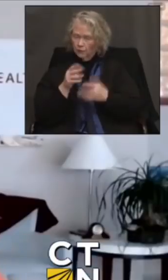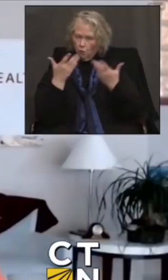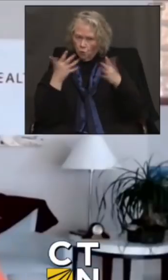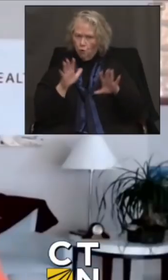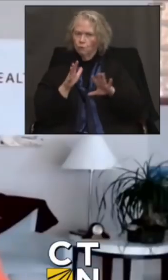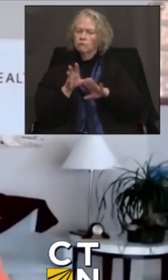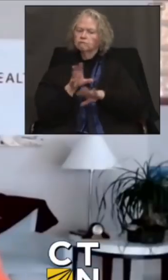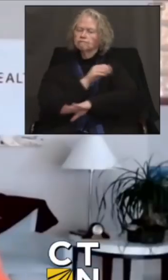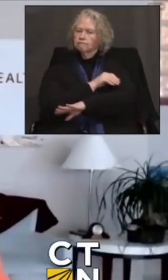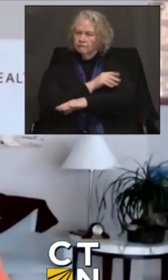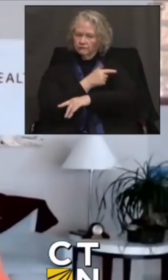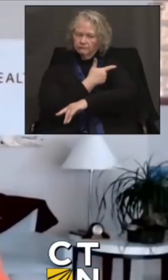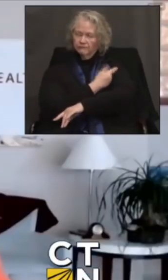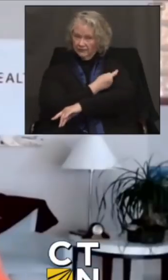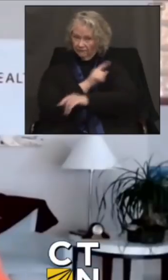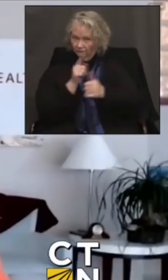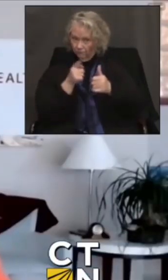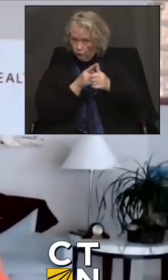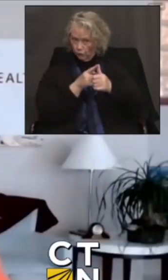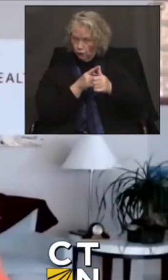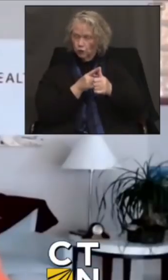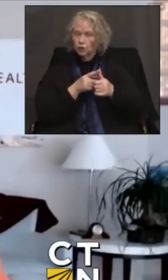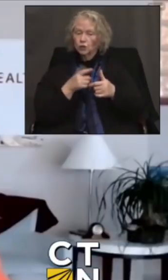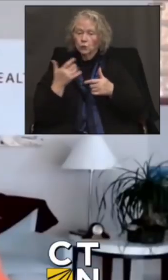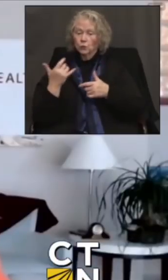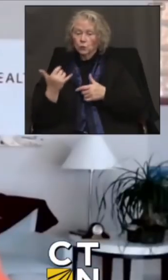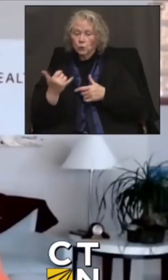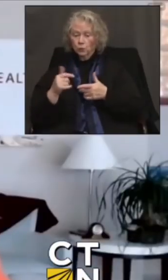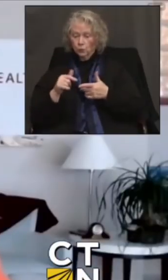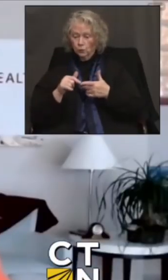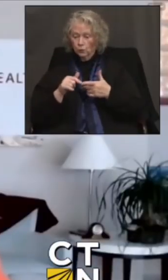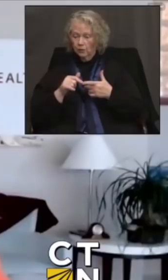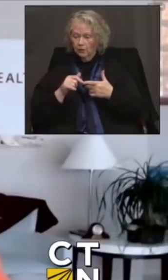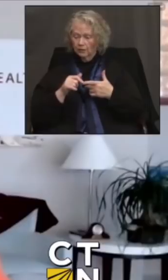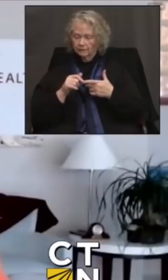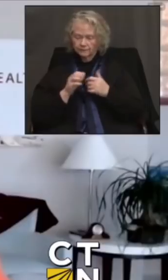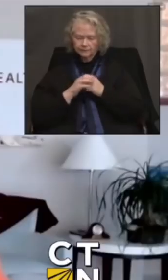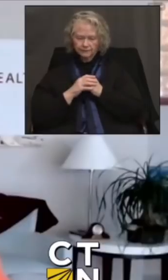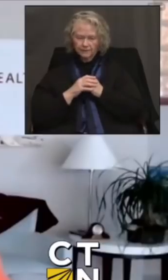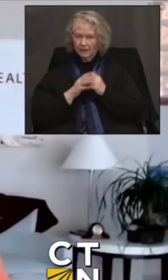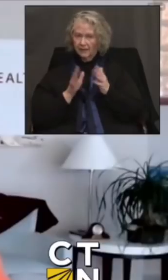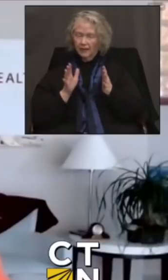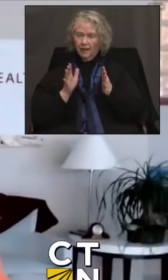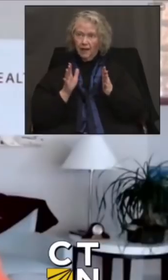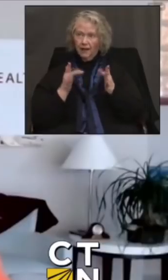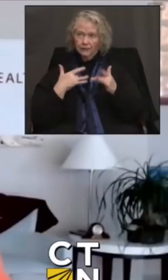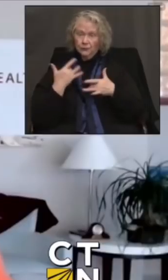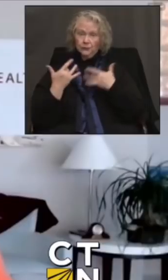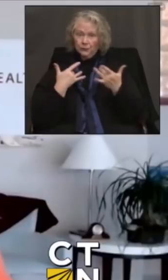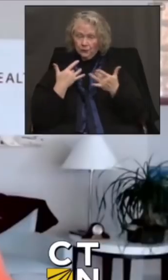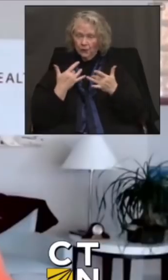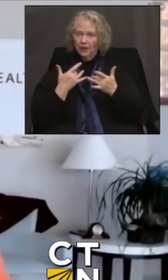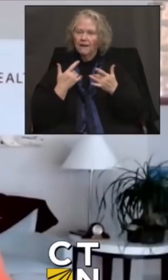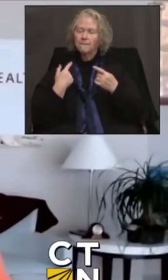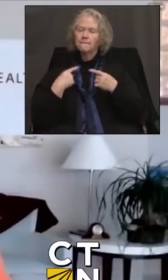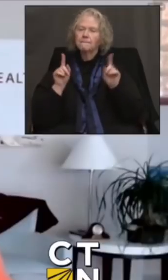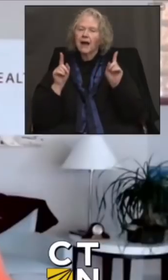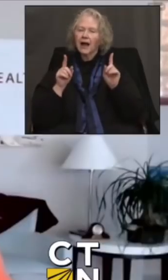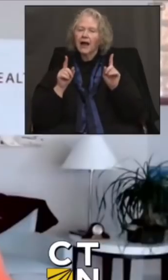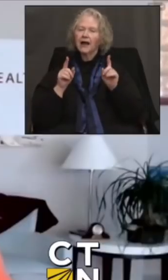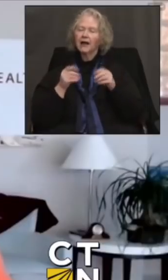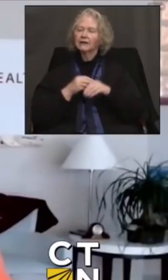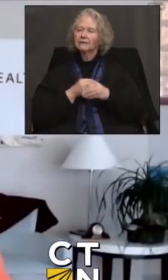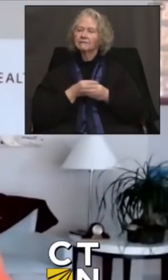the vaccine. And today we achieved the lofty goal of having delivered